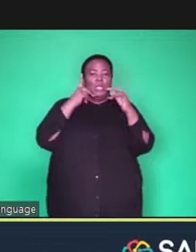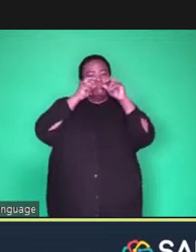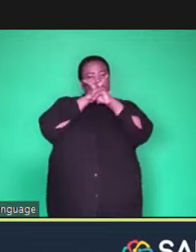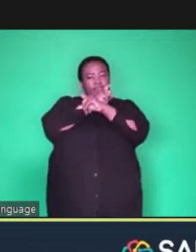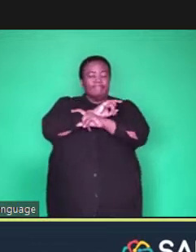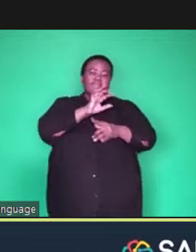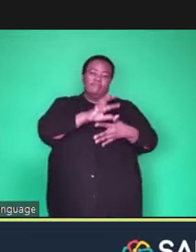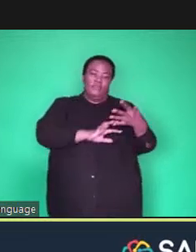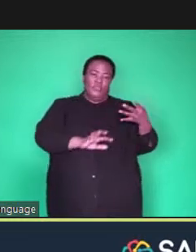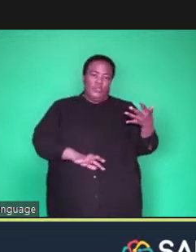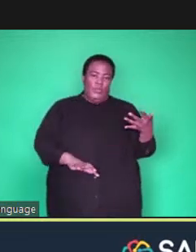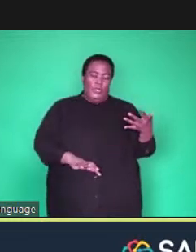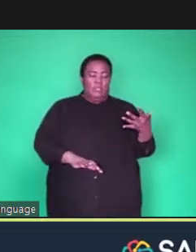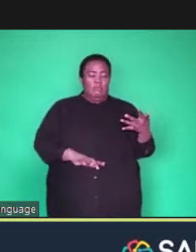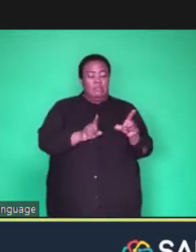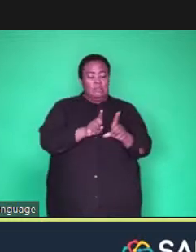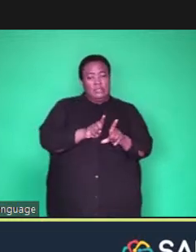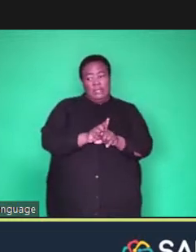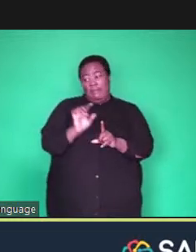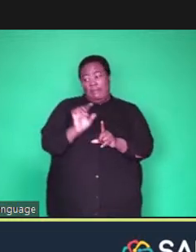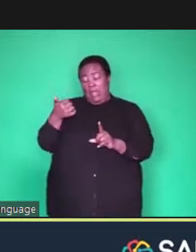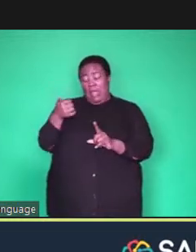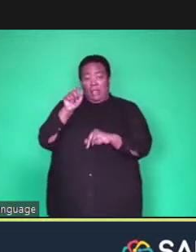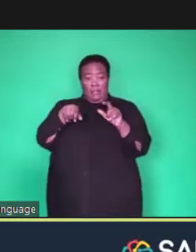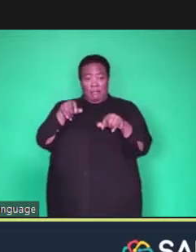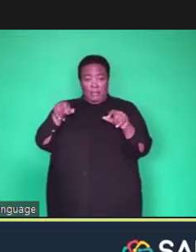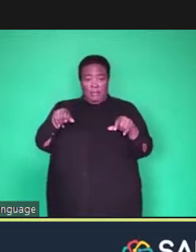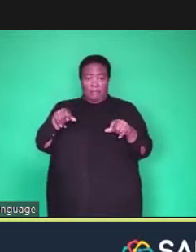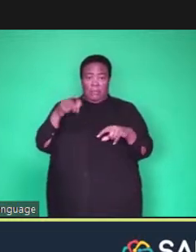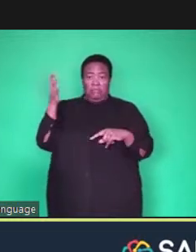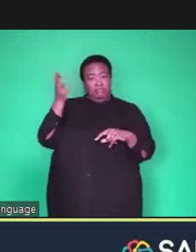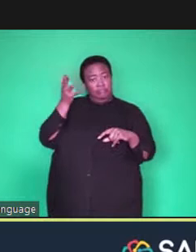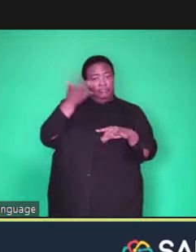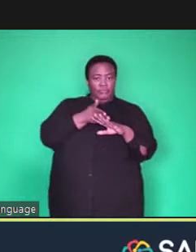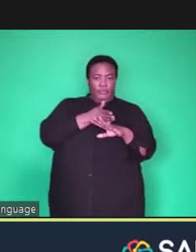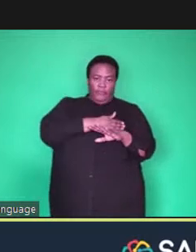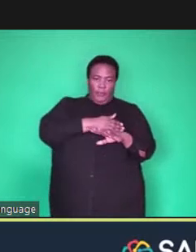building the picture up earlier today.